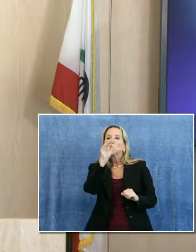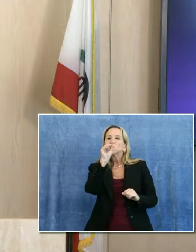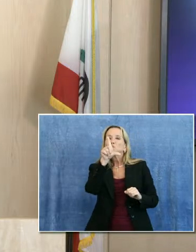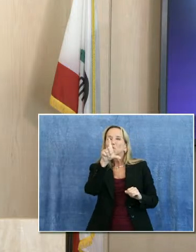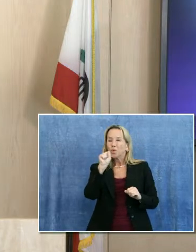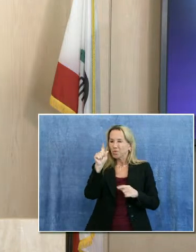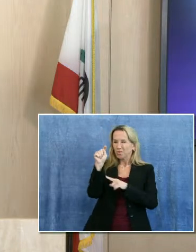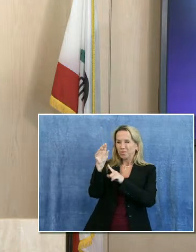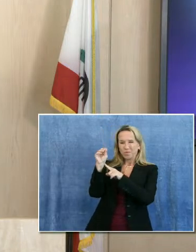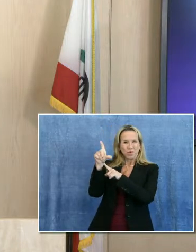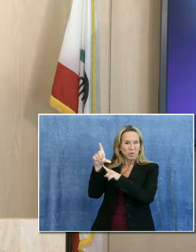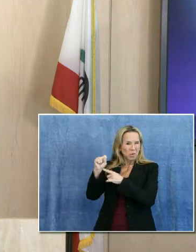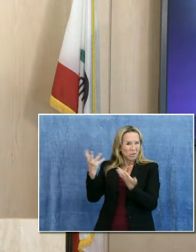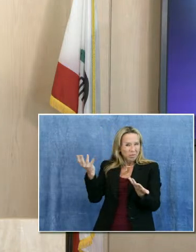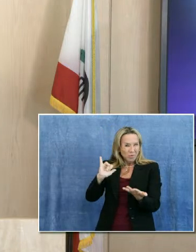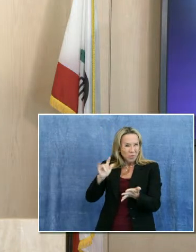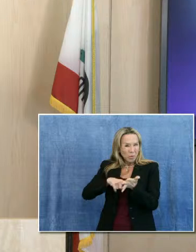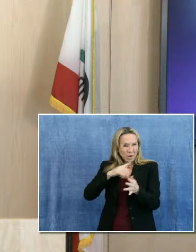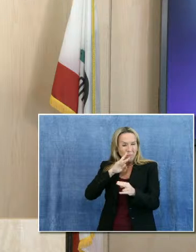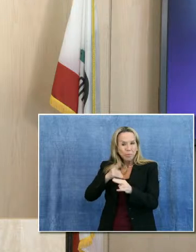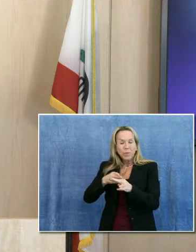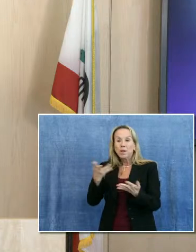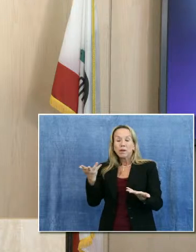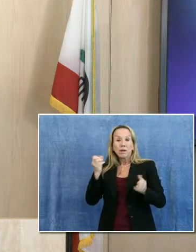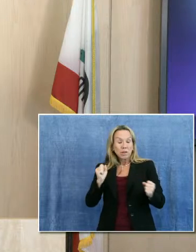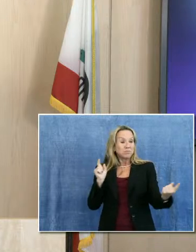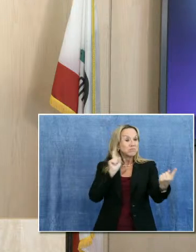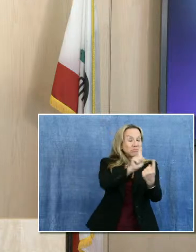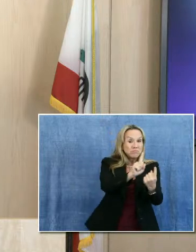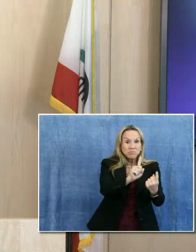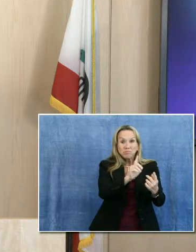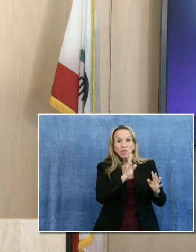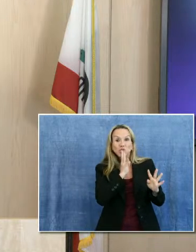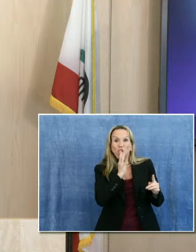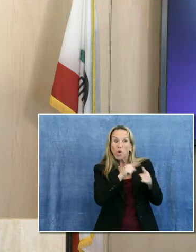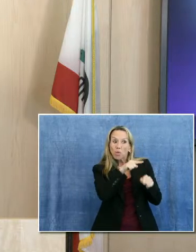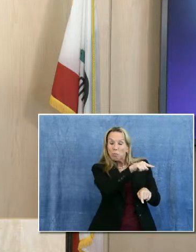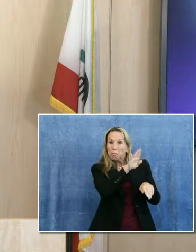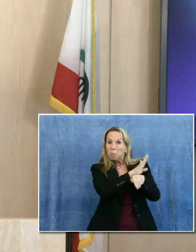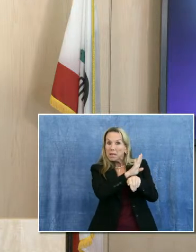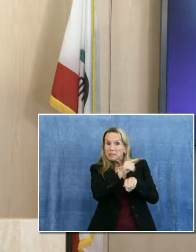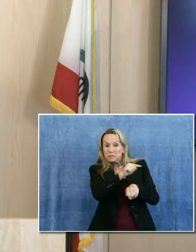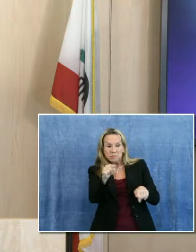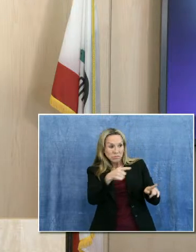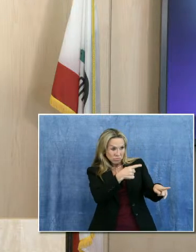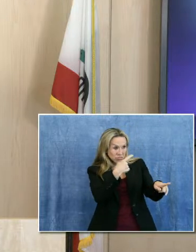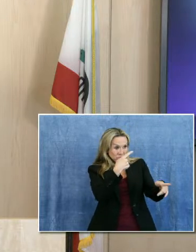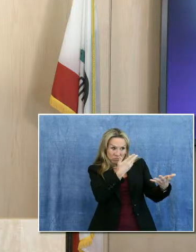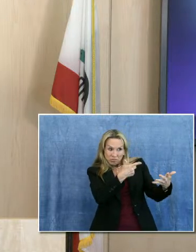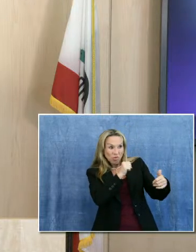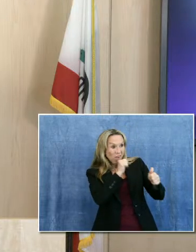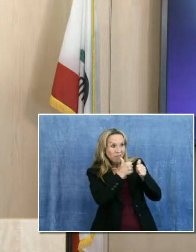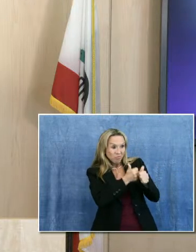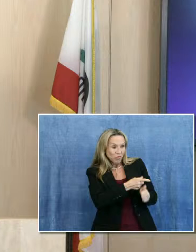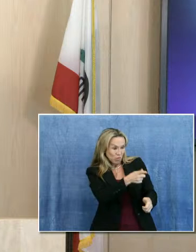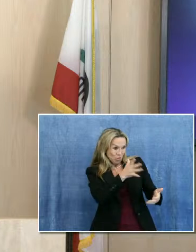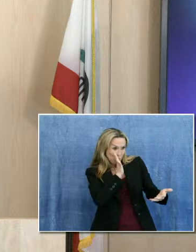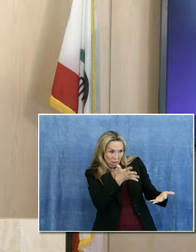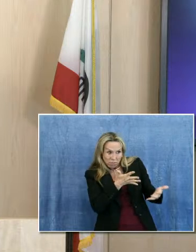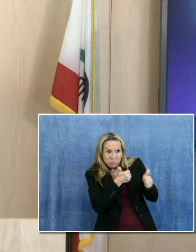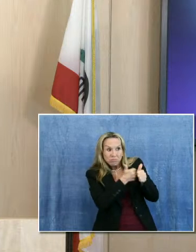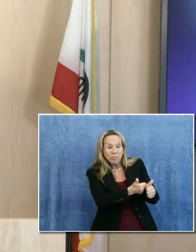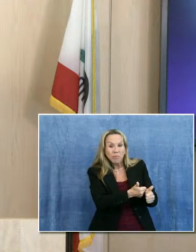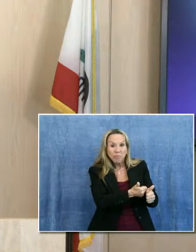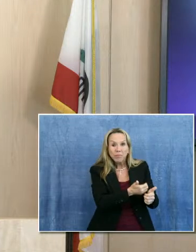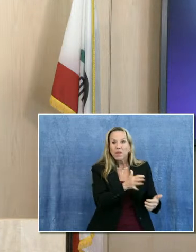that entity and see if they will voluntarily come into compliance. That is a tool available. Another tool is the county can draft and